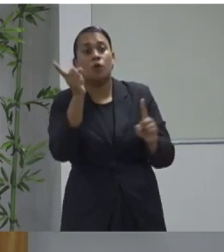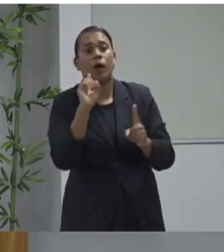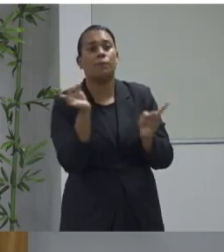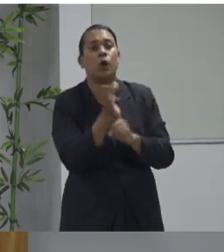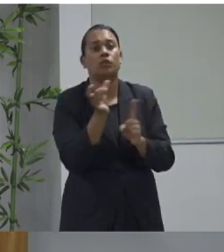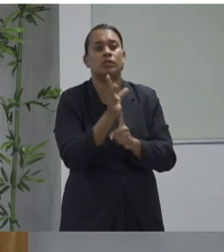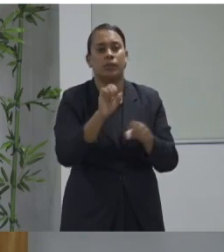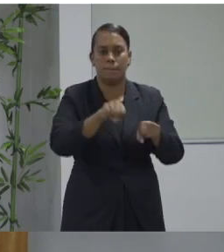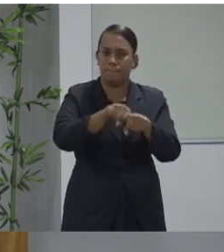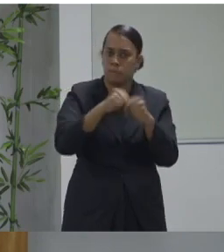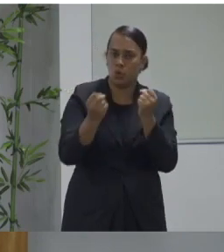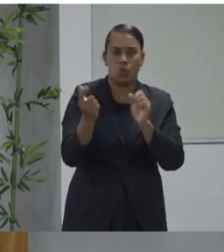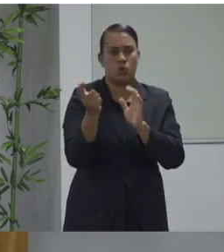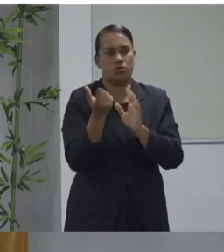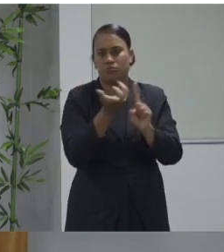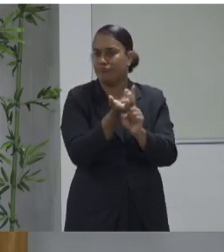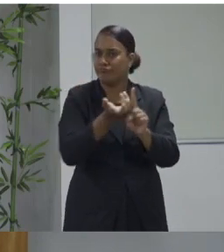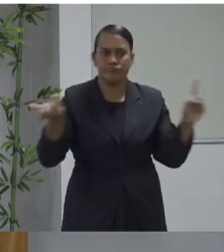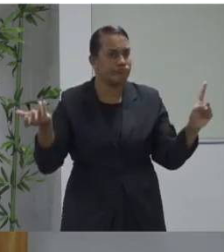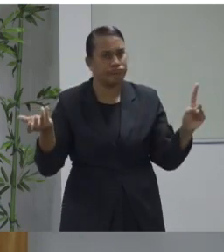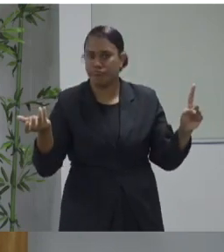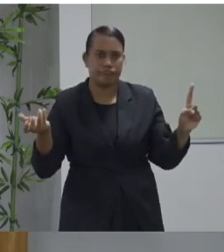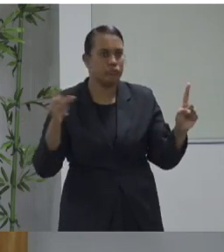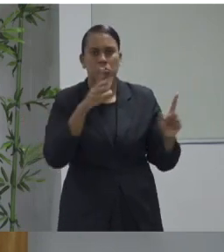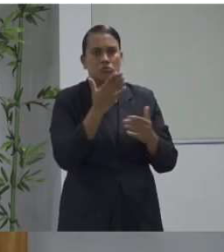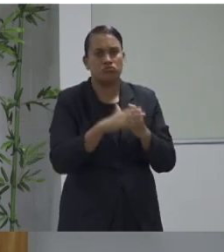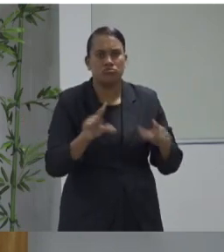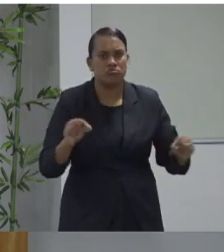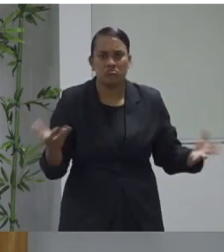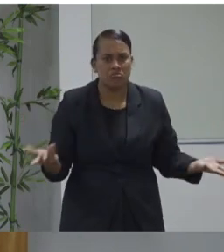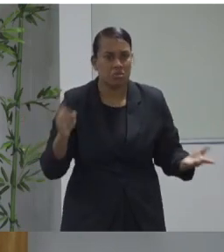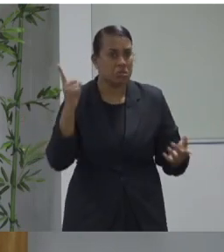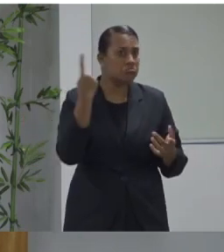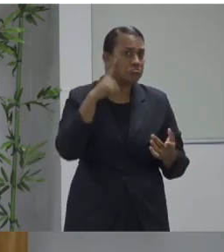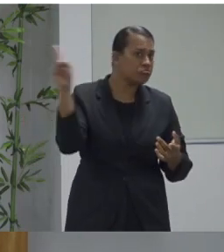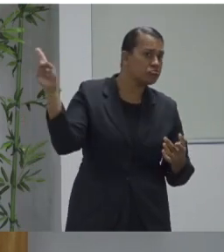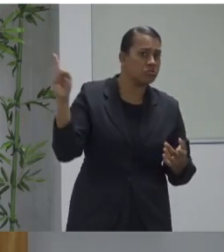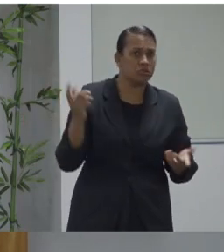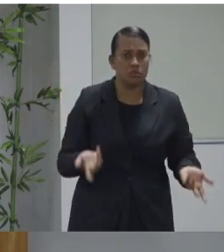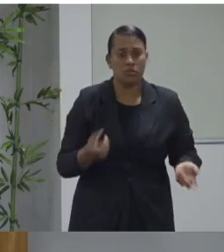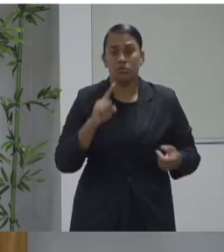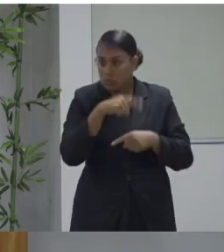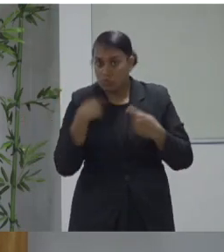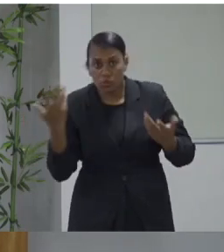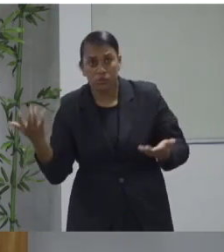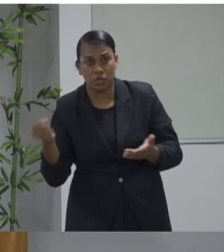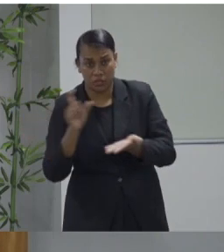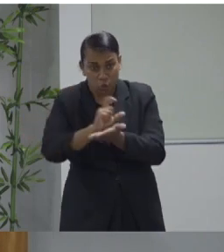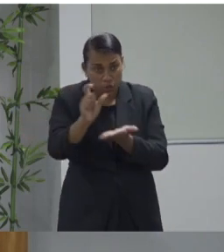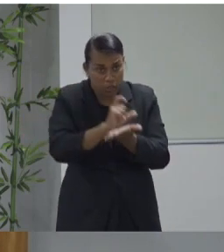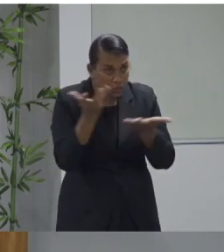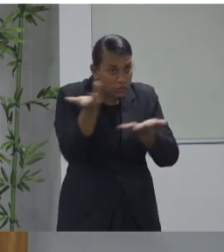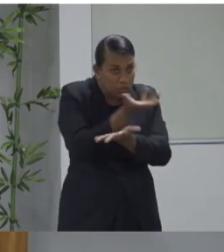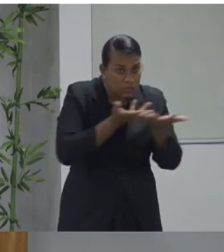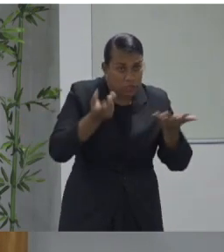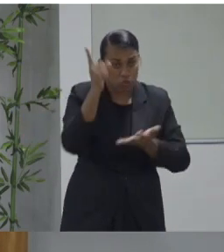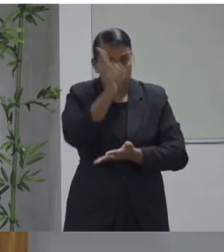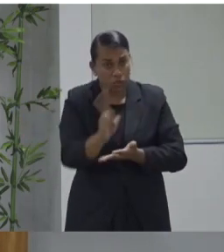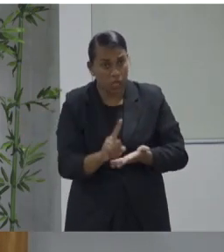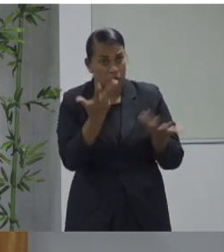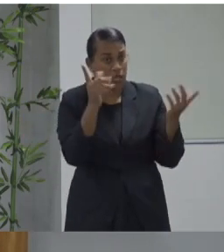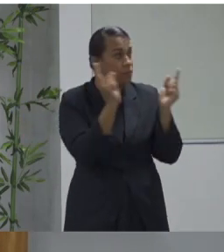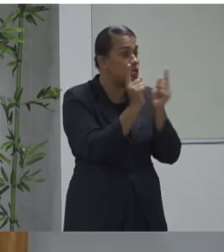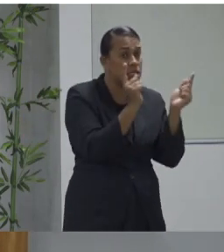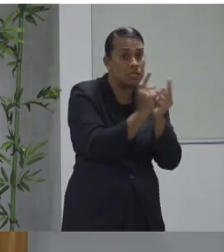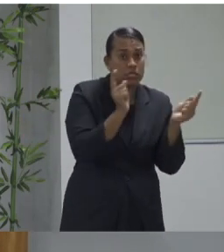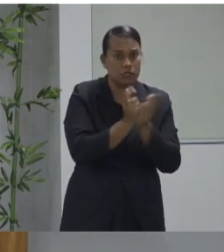and self-quarantine measures that are in place. It is also very clear from the discussion today that, as a government and as a